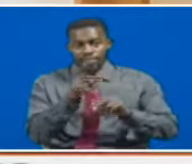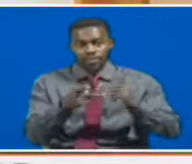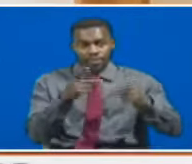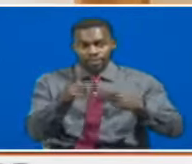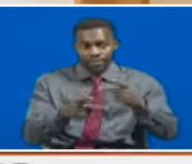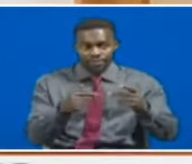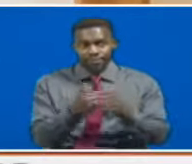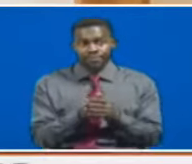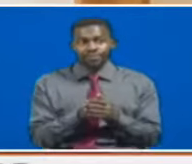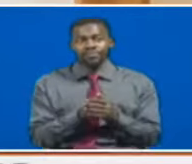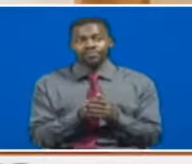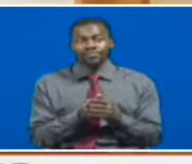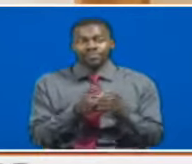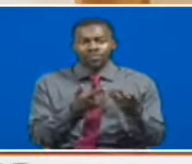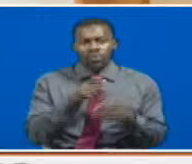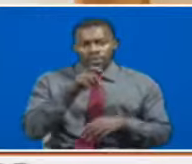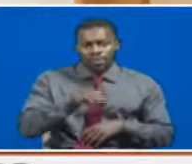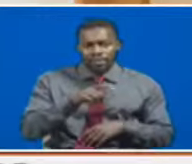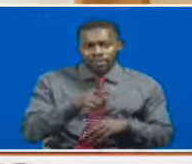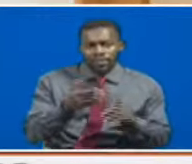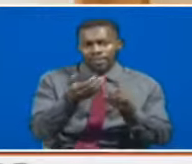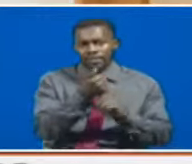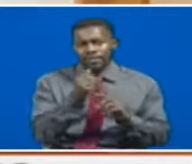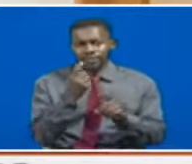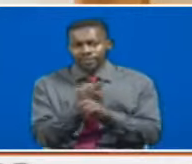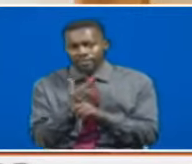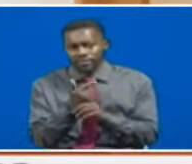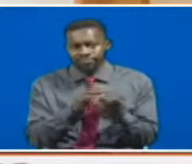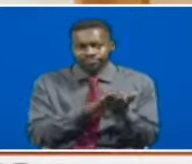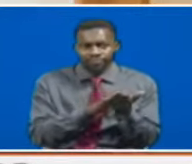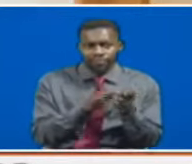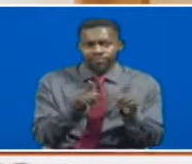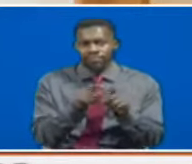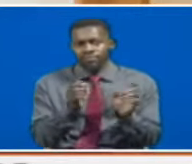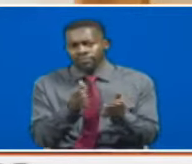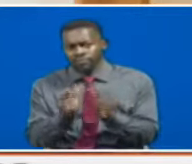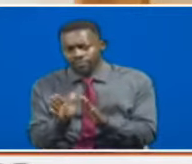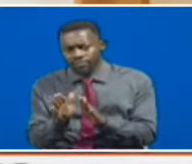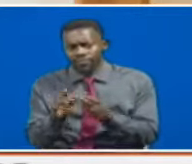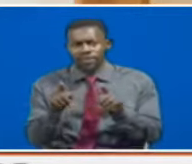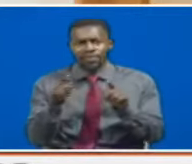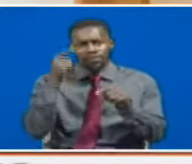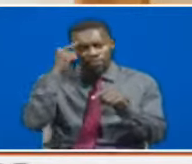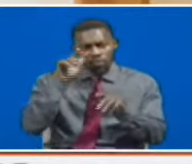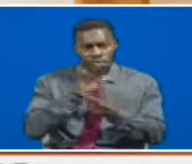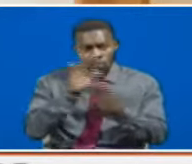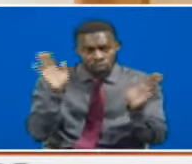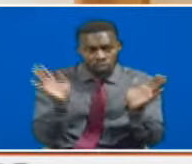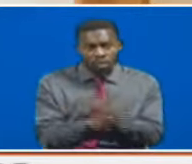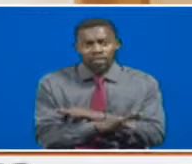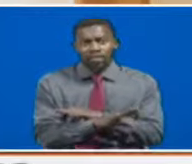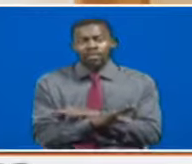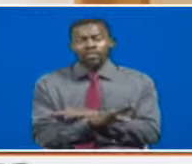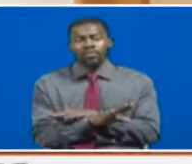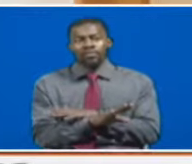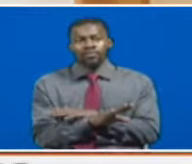shifting power dynamics, is start giving platforms, start giving spaces, opportunities for all of the enormous amounts of